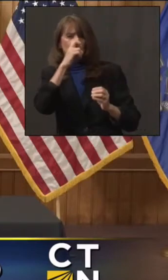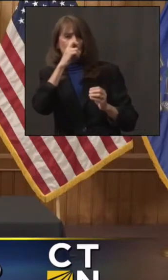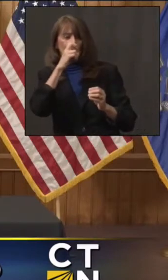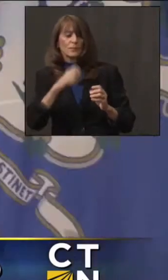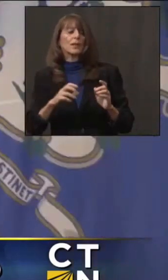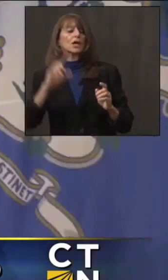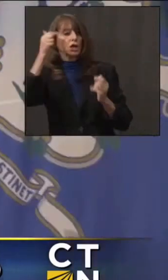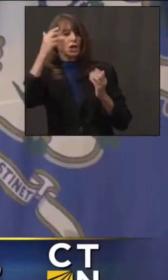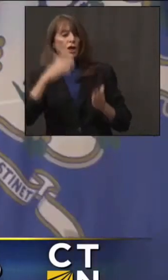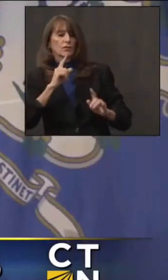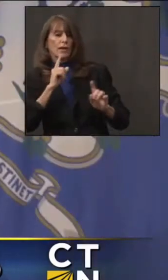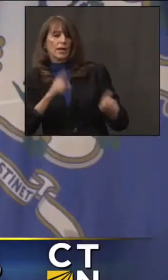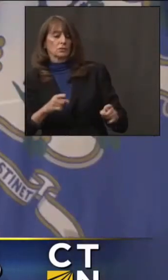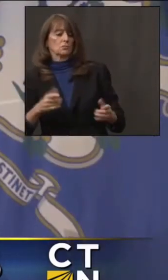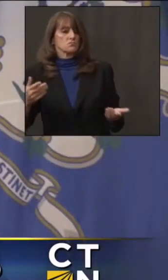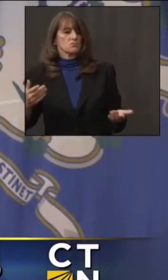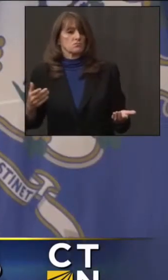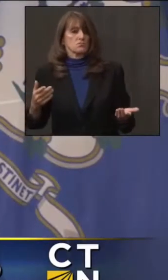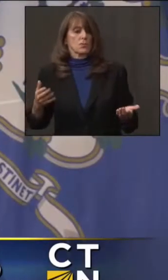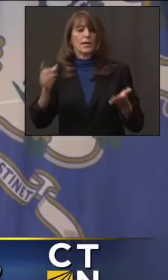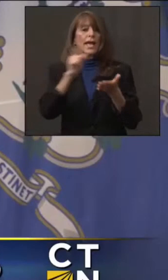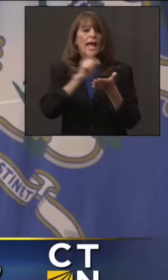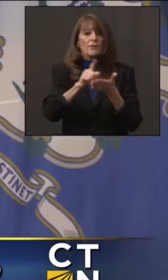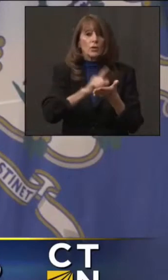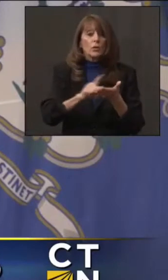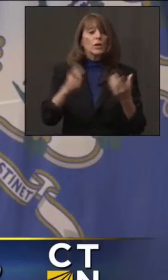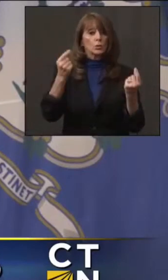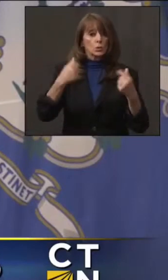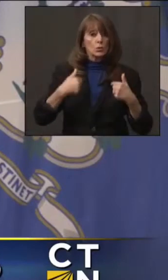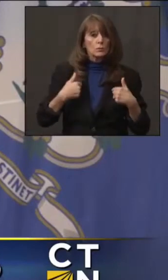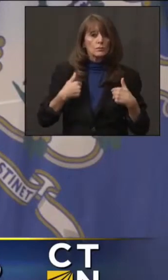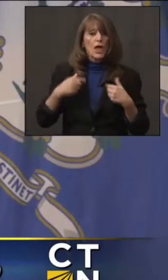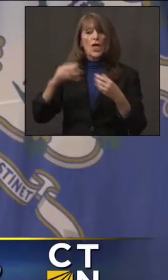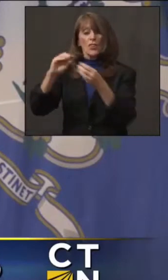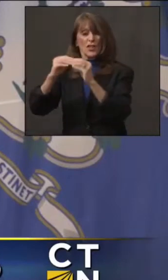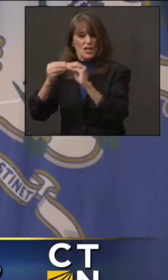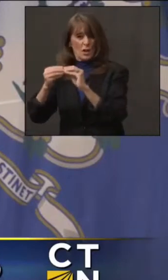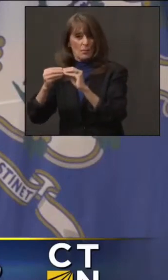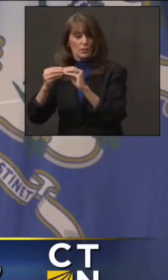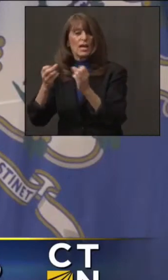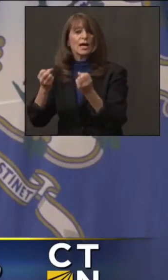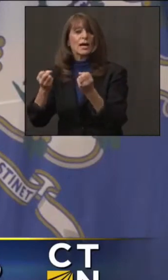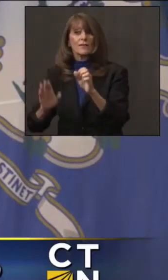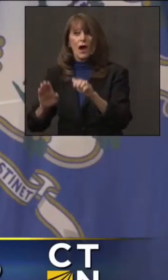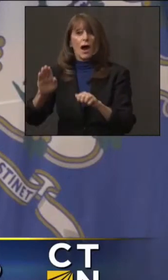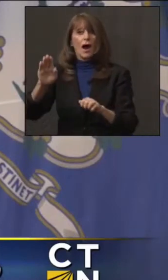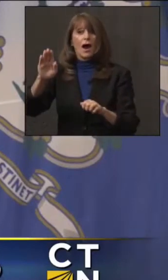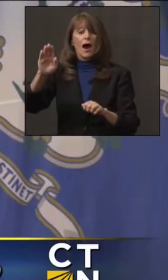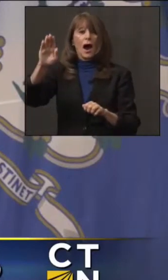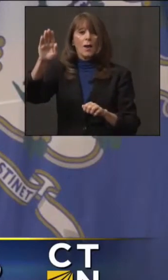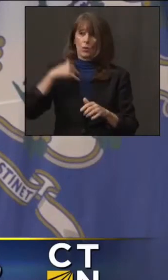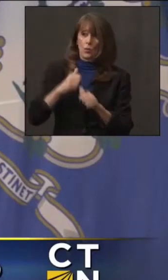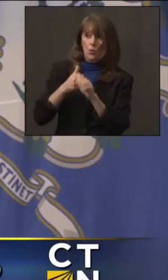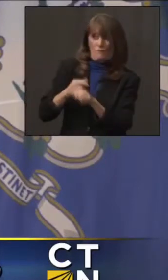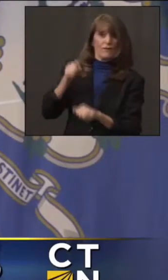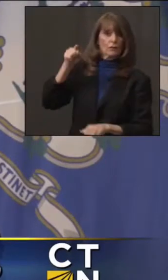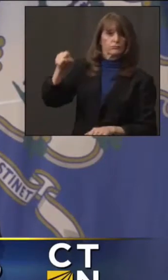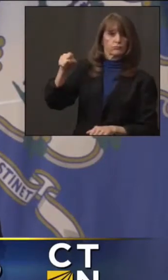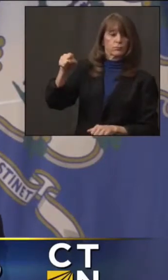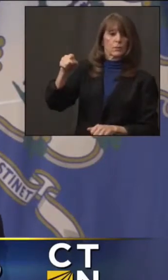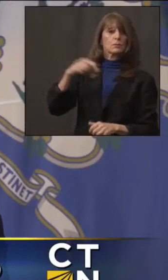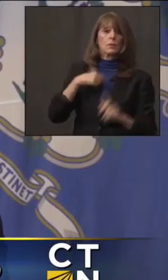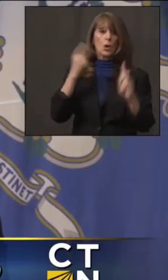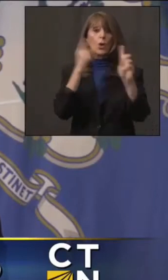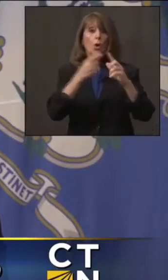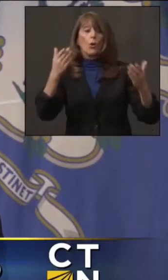but every week we look at the numbers, and we are going to react accordingly to do everything we can to keep people